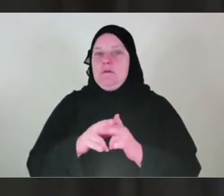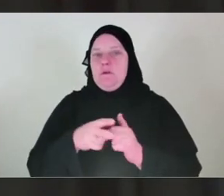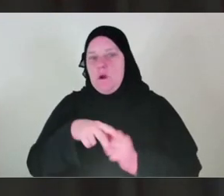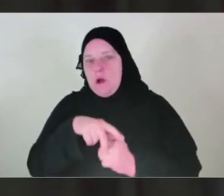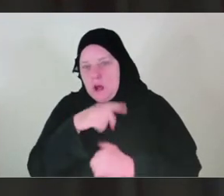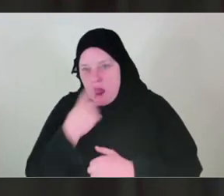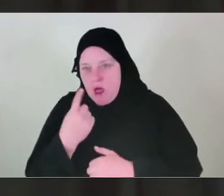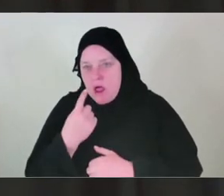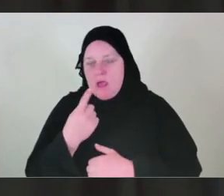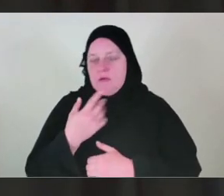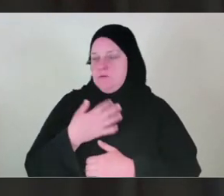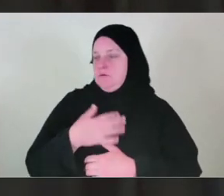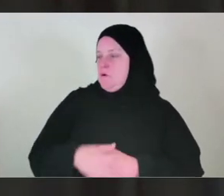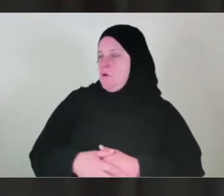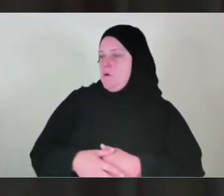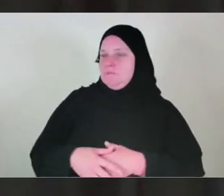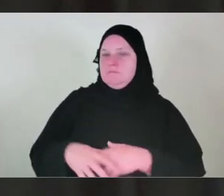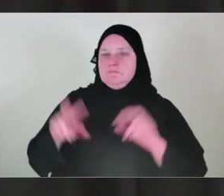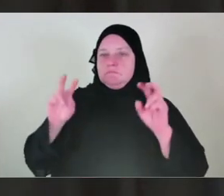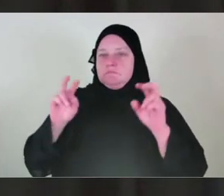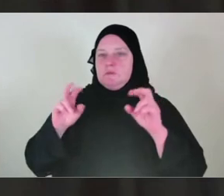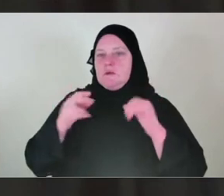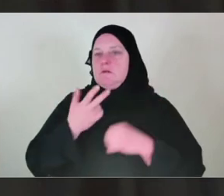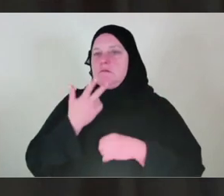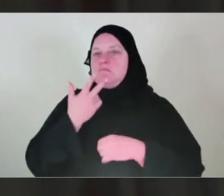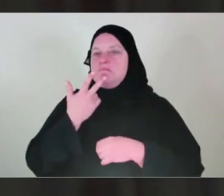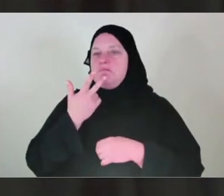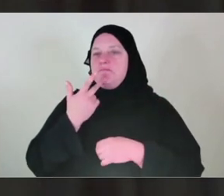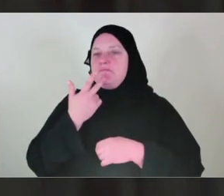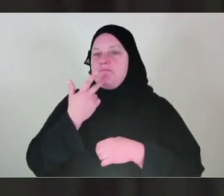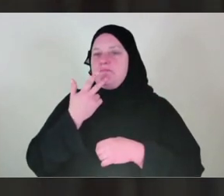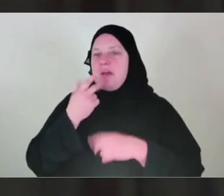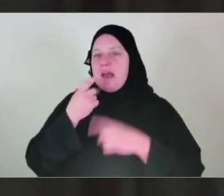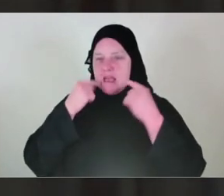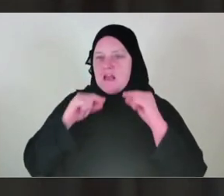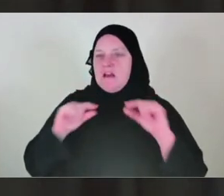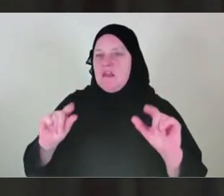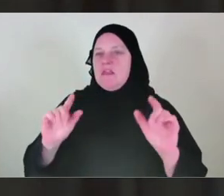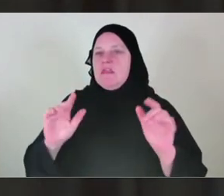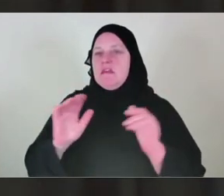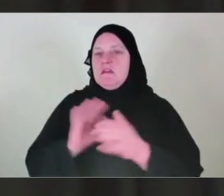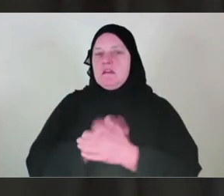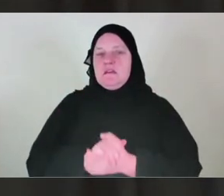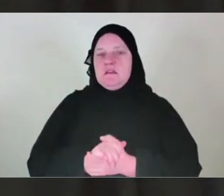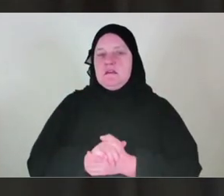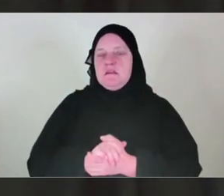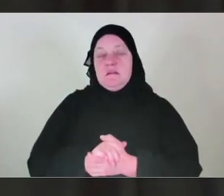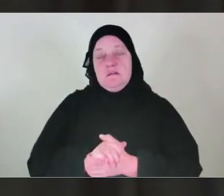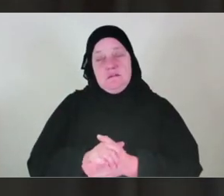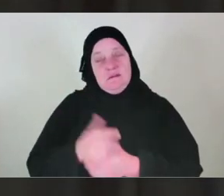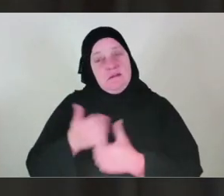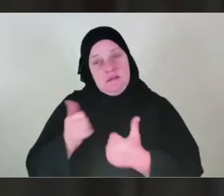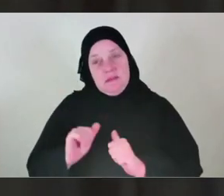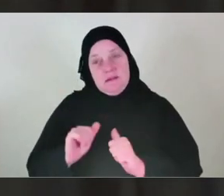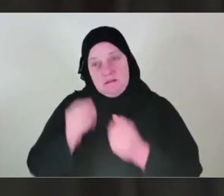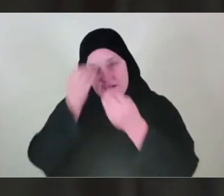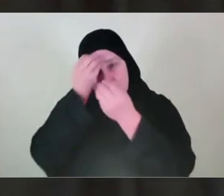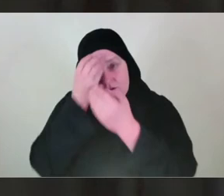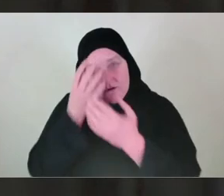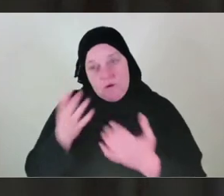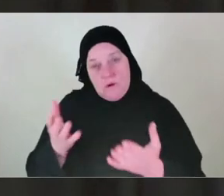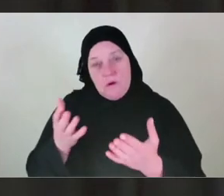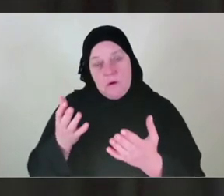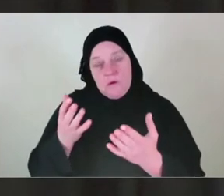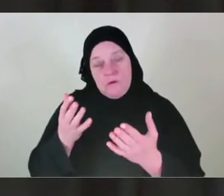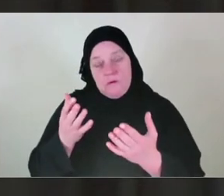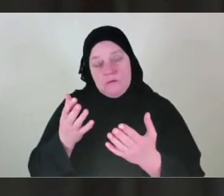deliberately, they know it's a lie and they say it, he says, let them prepare for themselves for their place in the fire of hell. This